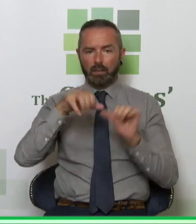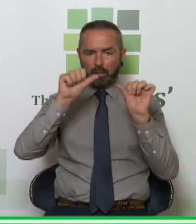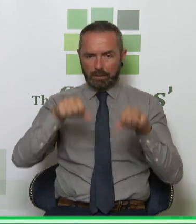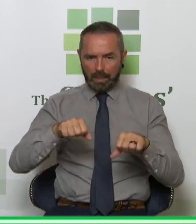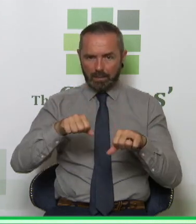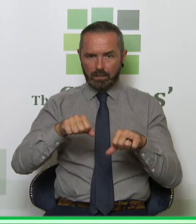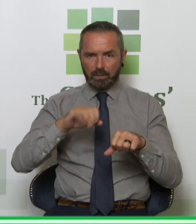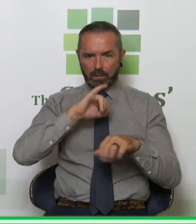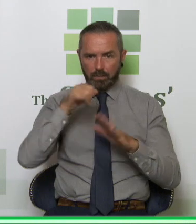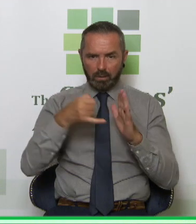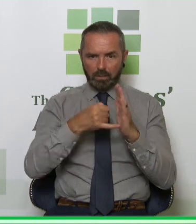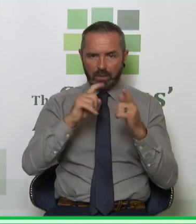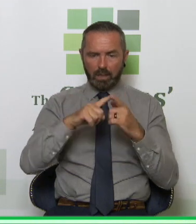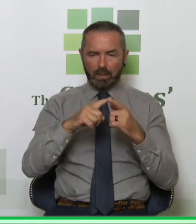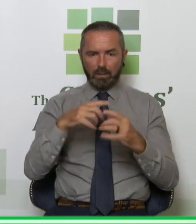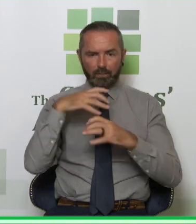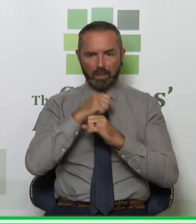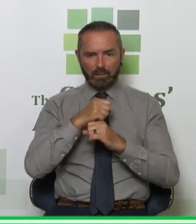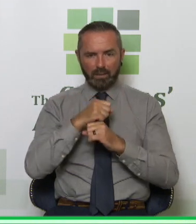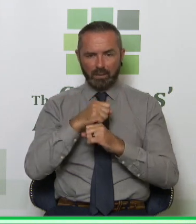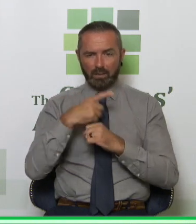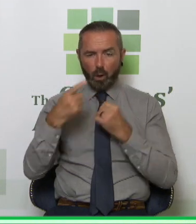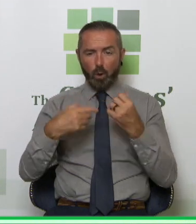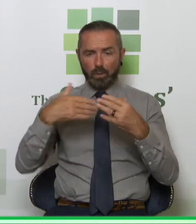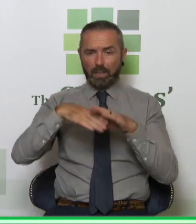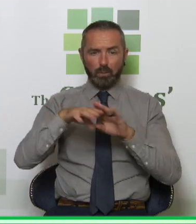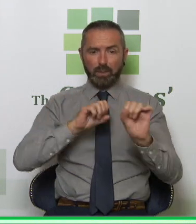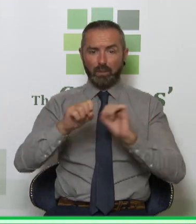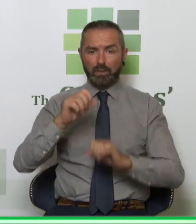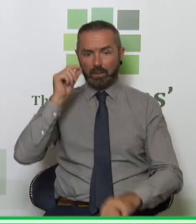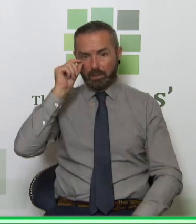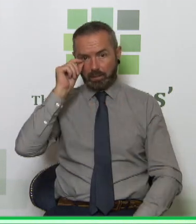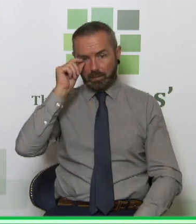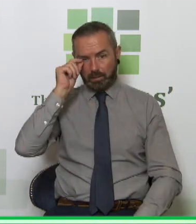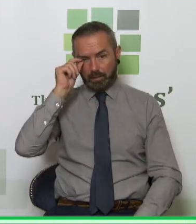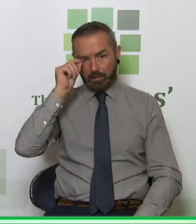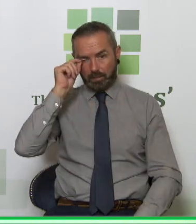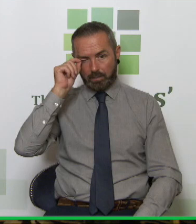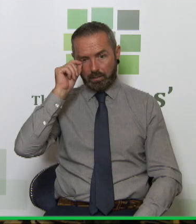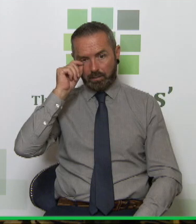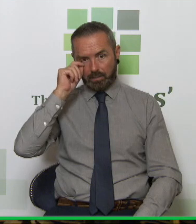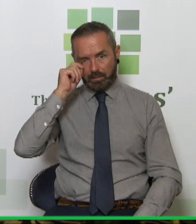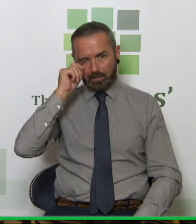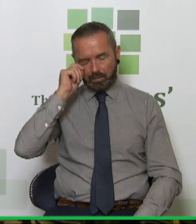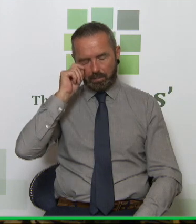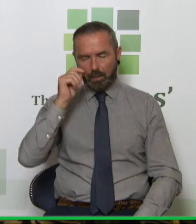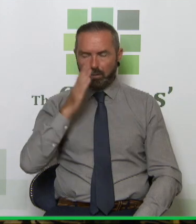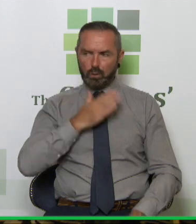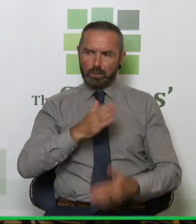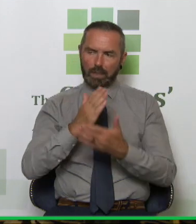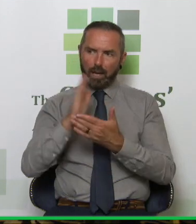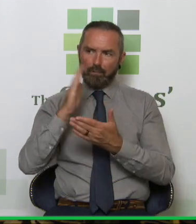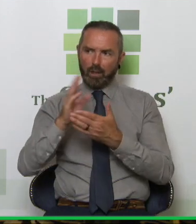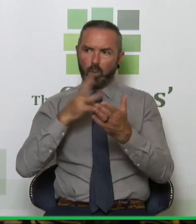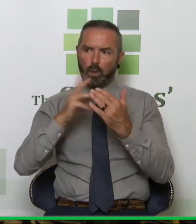confidentiality is the cornerstone of all health services, so that will continue for this. Can I just ask Nicola, just so we're all clear as members of the Assembly, when